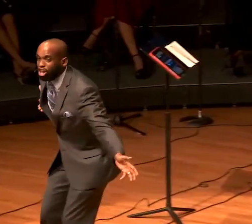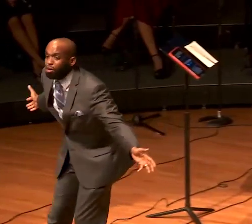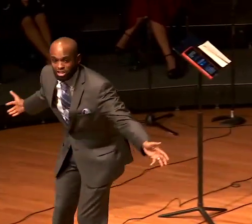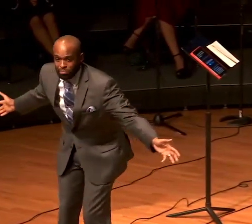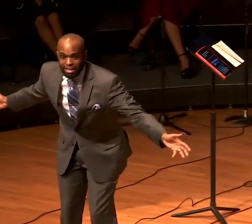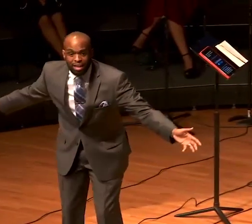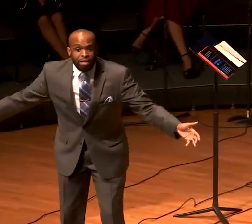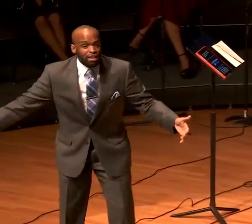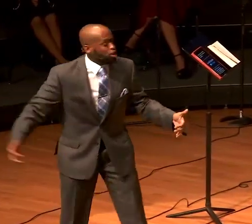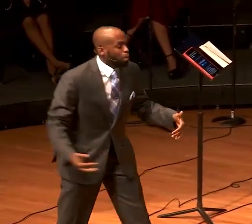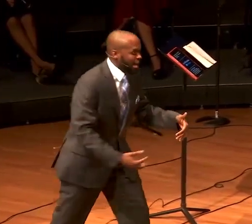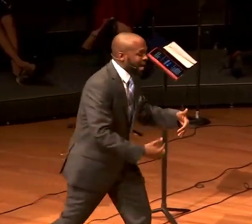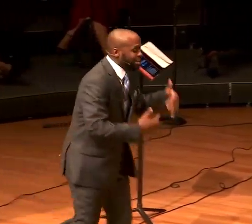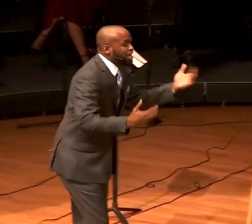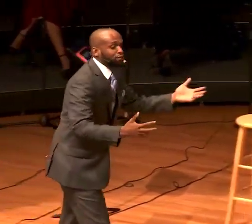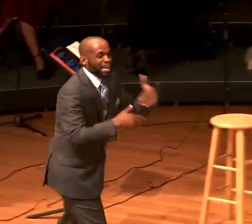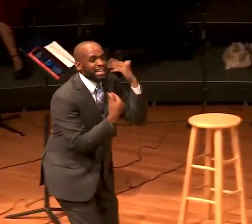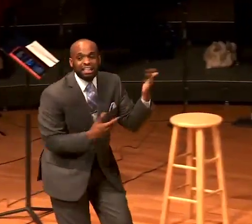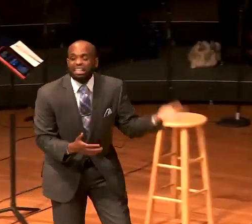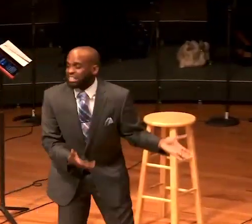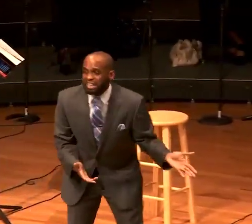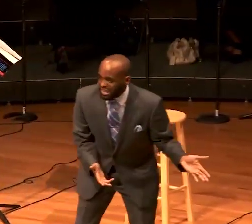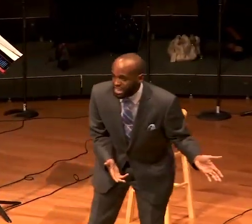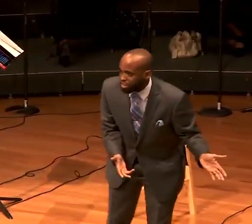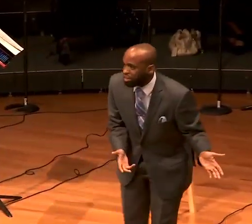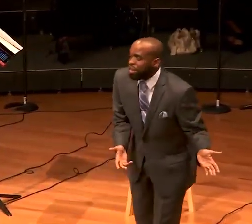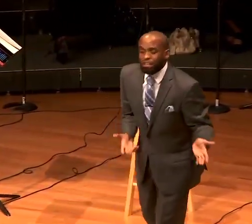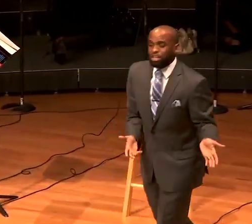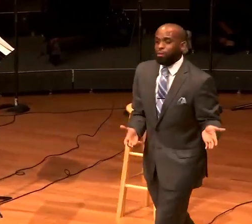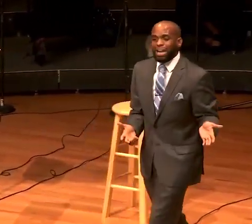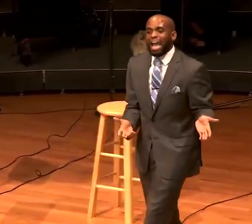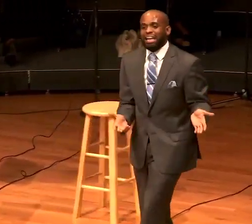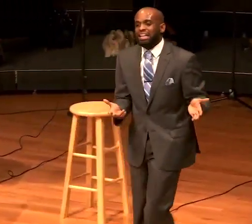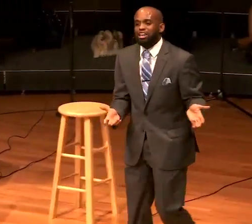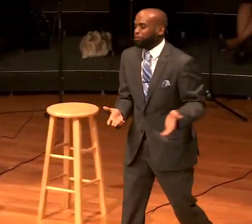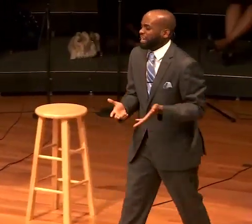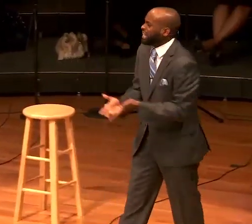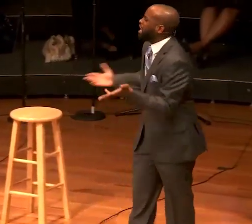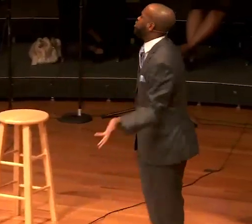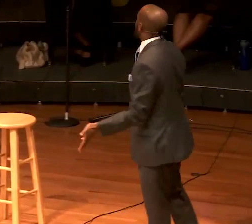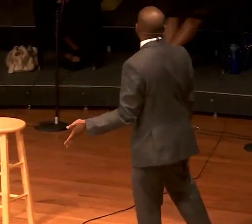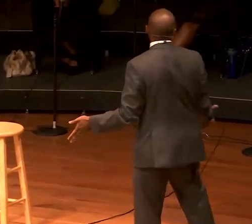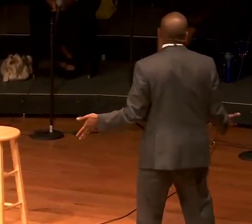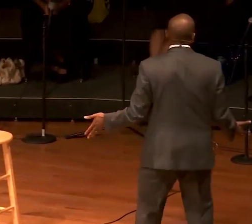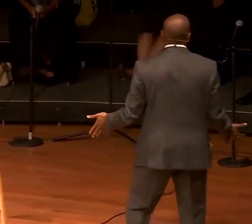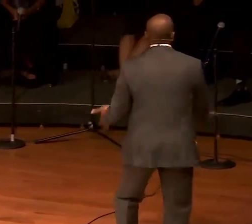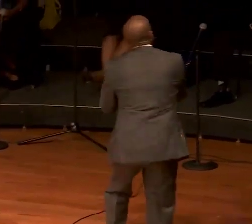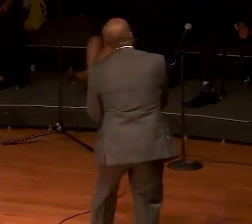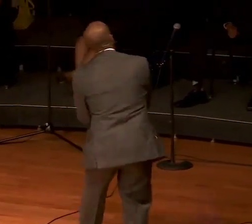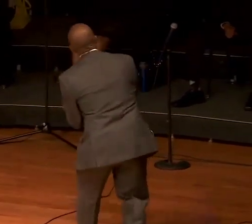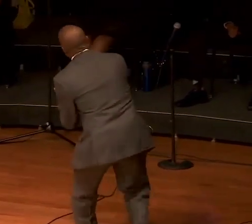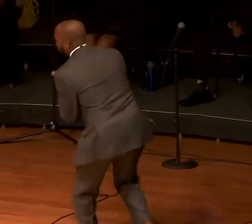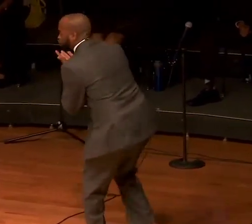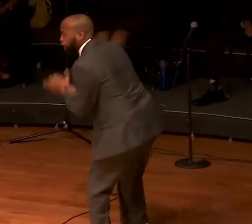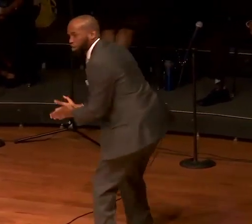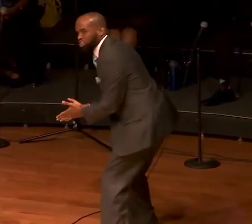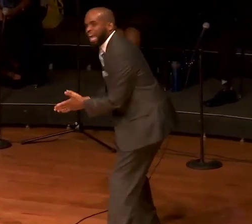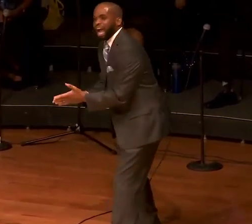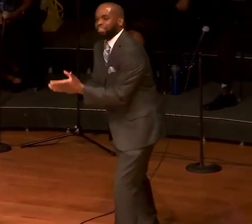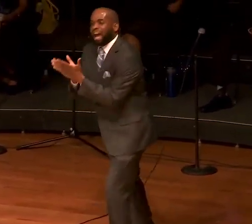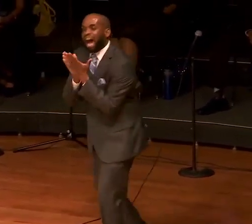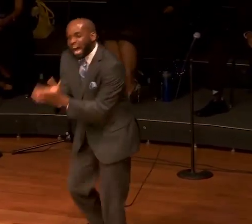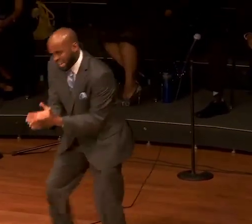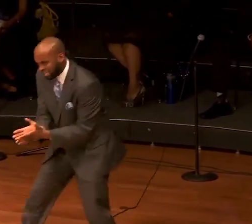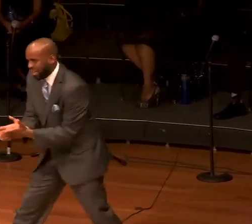any encouragement, that no one had need for any listening ear, that no one had need for any understanding? What if the